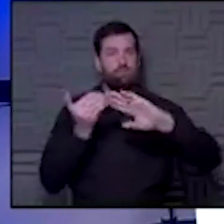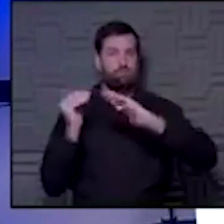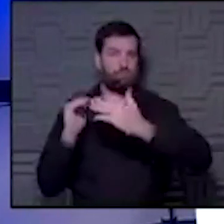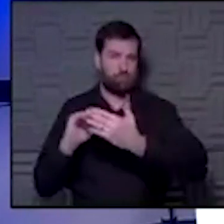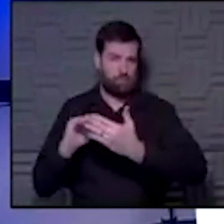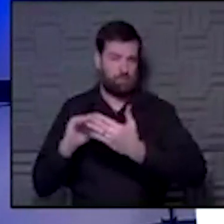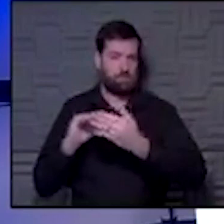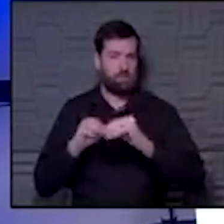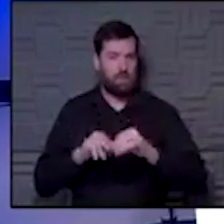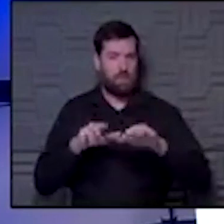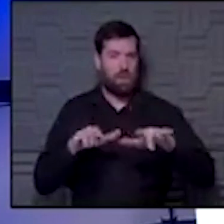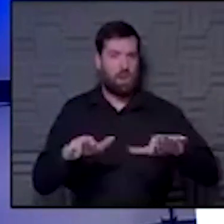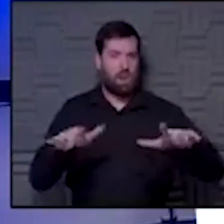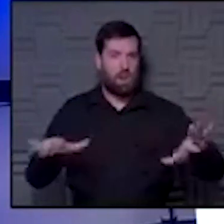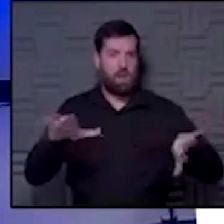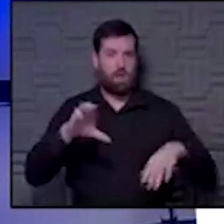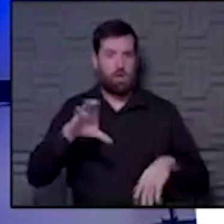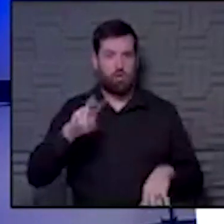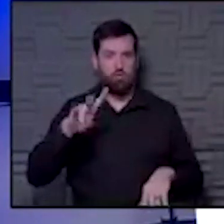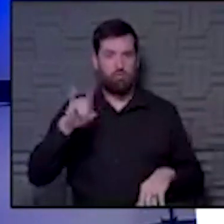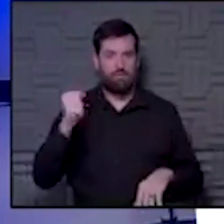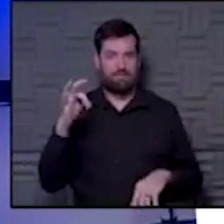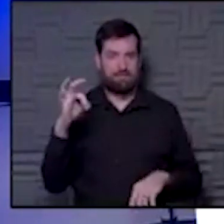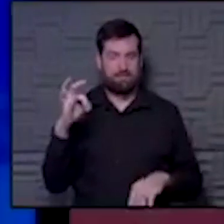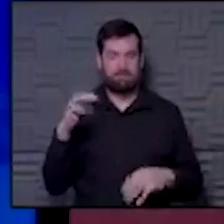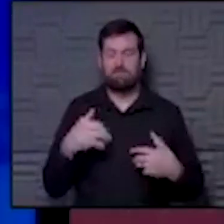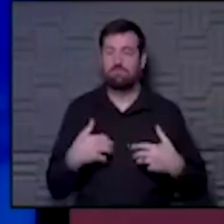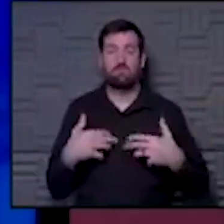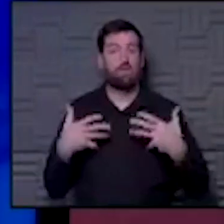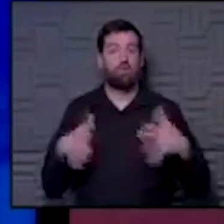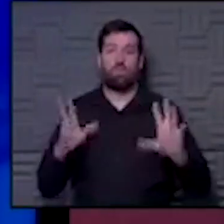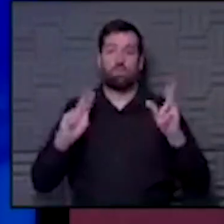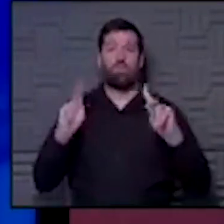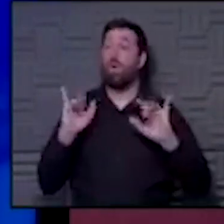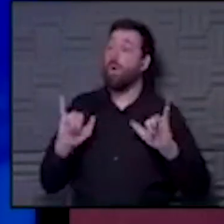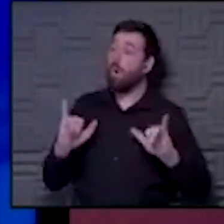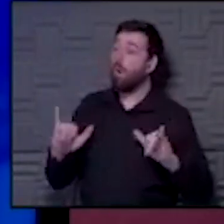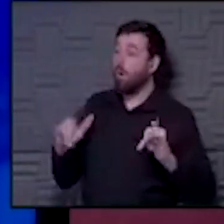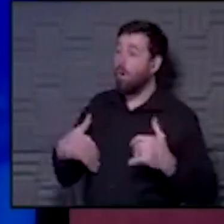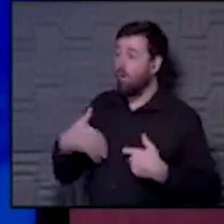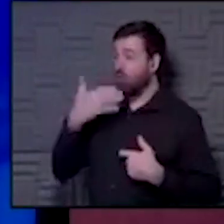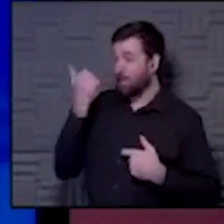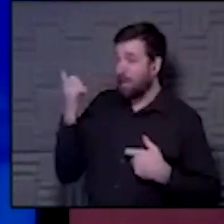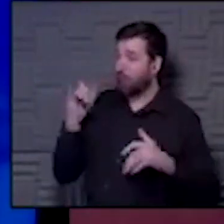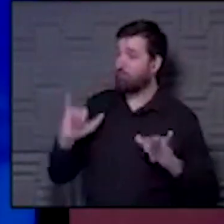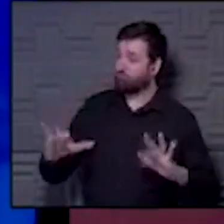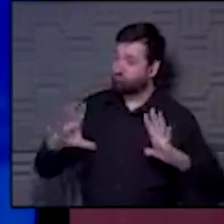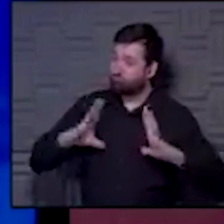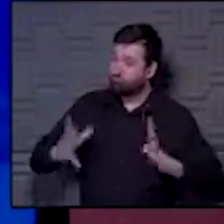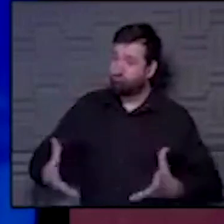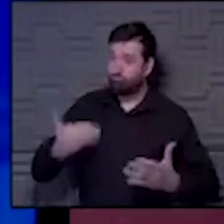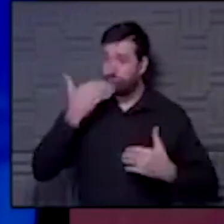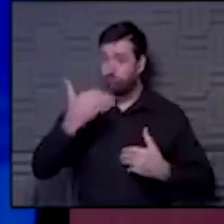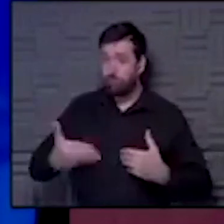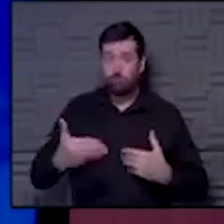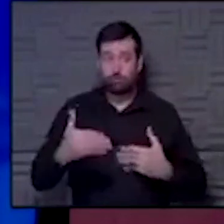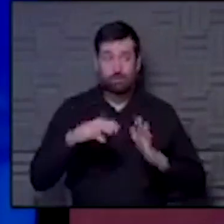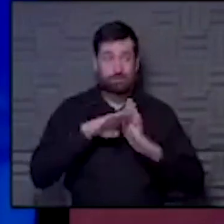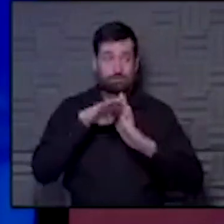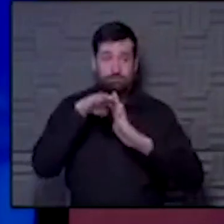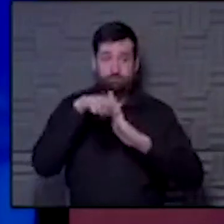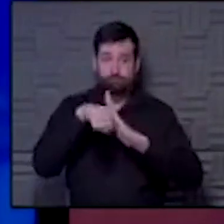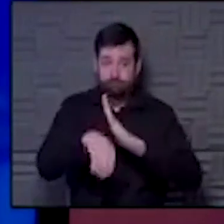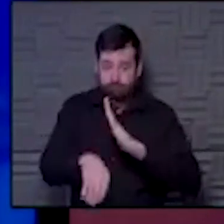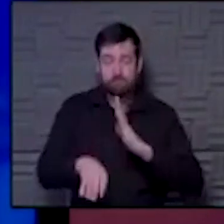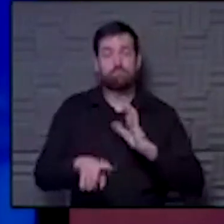community dissemination of COVID-19, though, and I think I don't want people to say, "Oh gosh, we're better. Things are good. The trends are down." They're really,